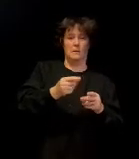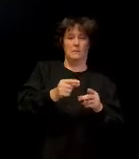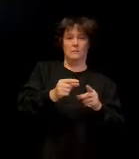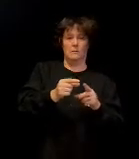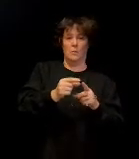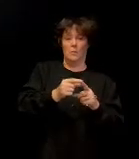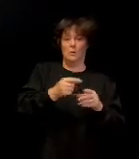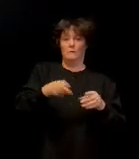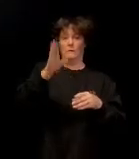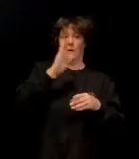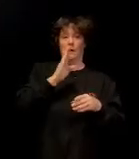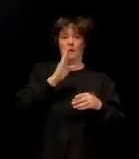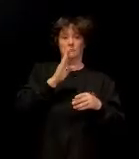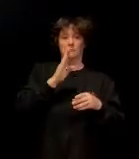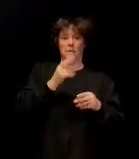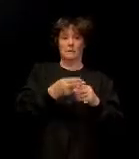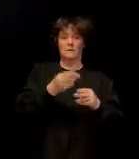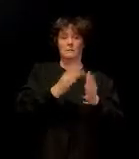amen. Amen.